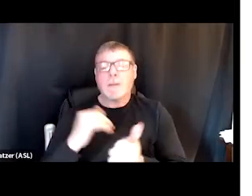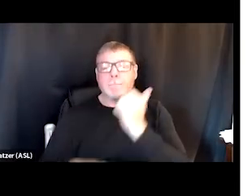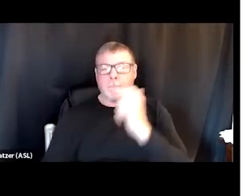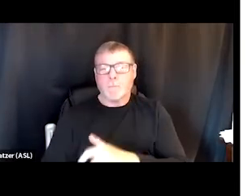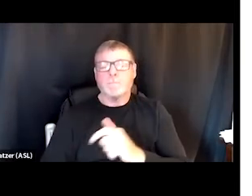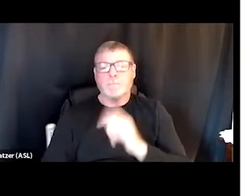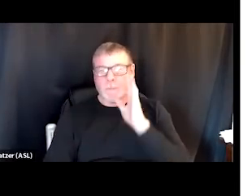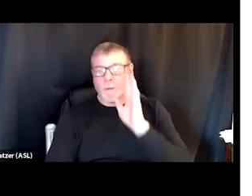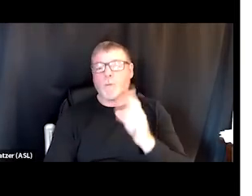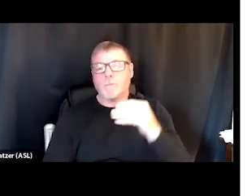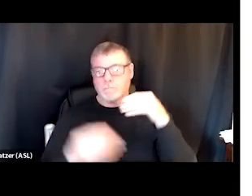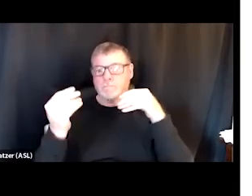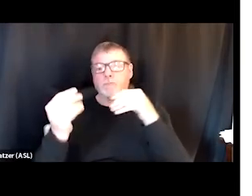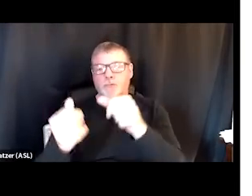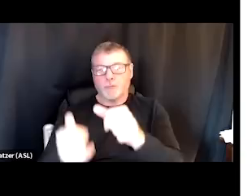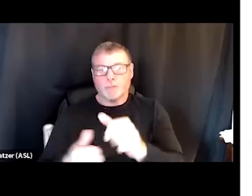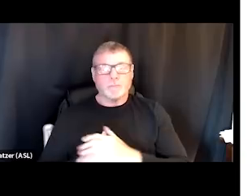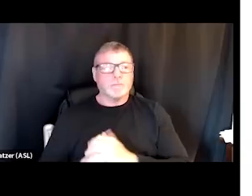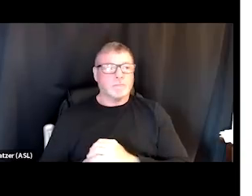things will go quite smoothly.